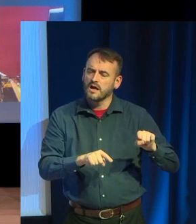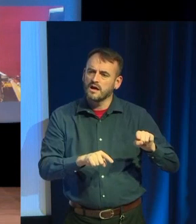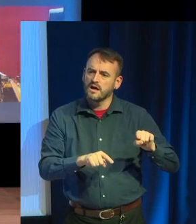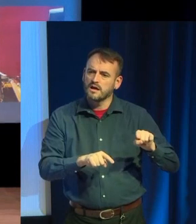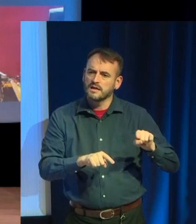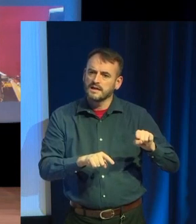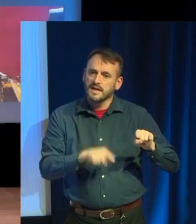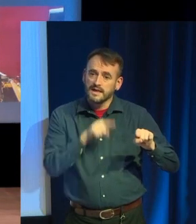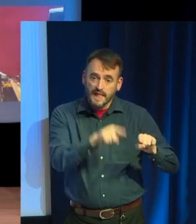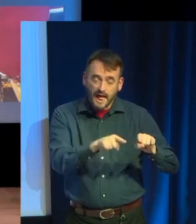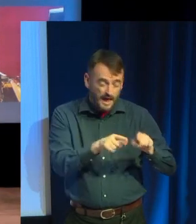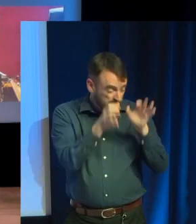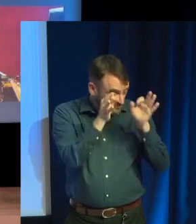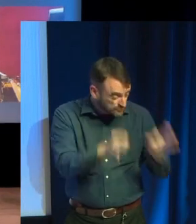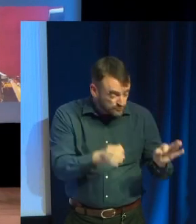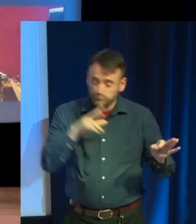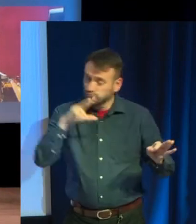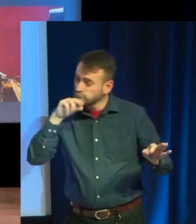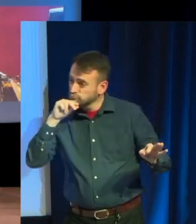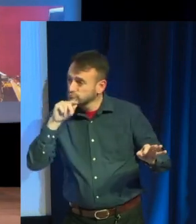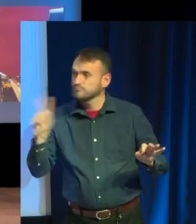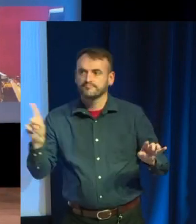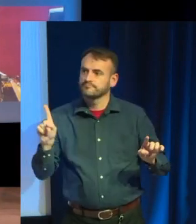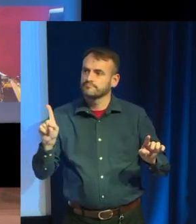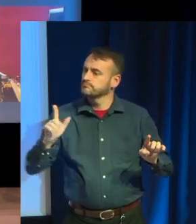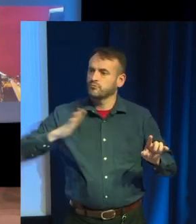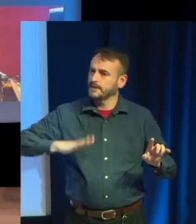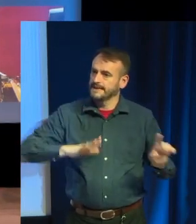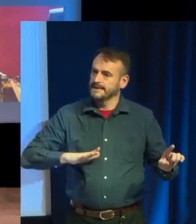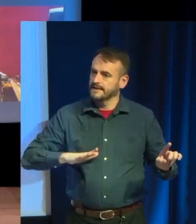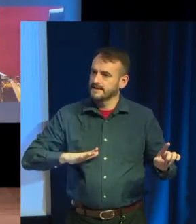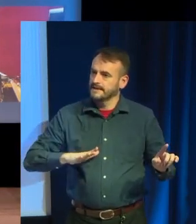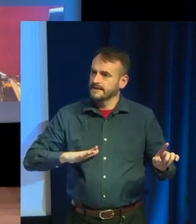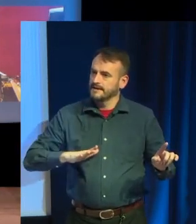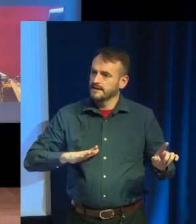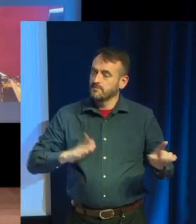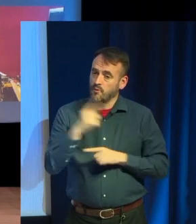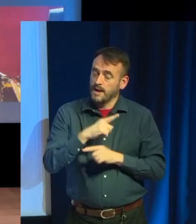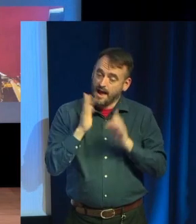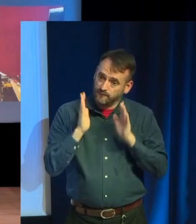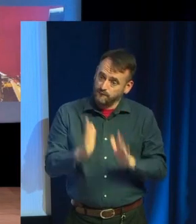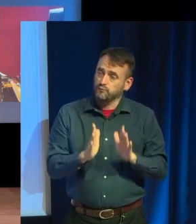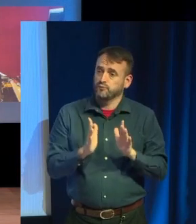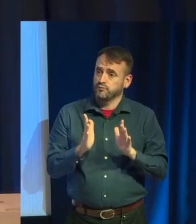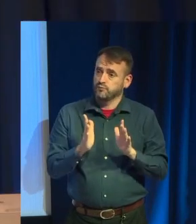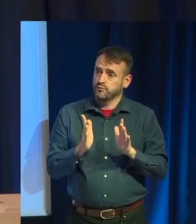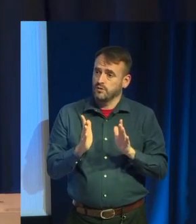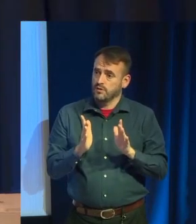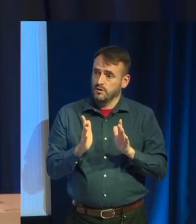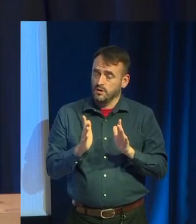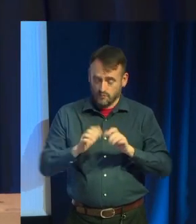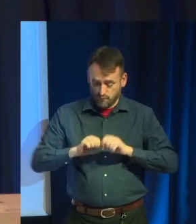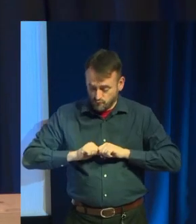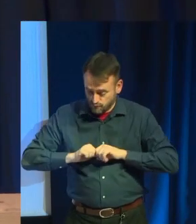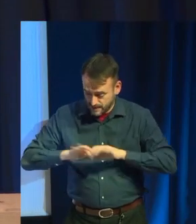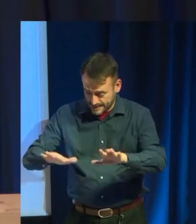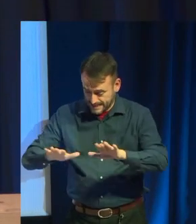verbatim. People don't expect that. But for us, we had to do that. There's even, after release, we had like 1 or